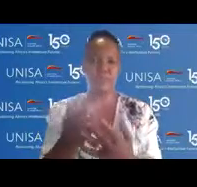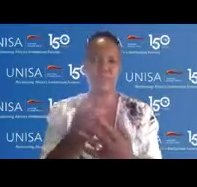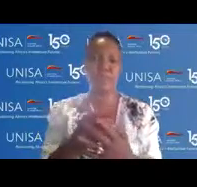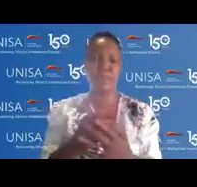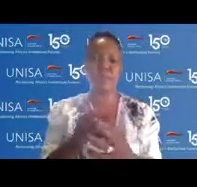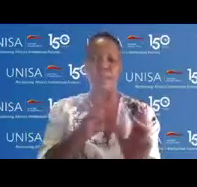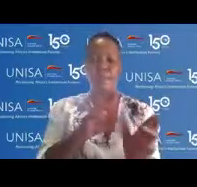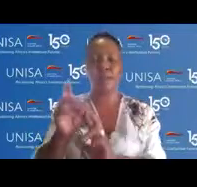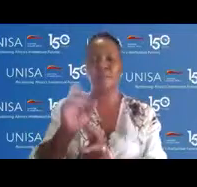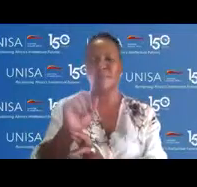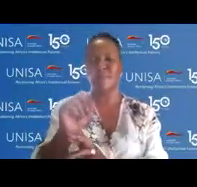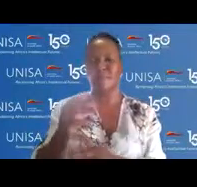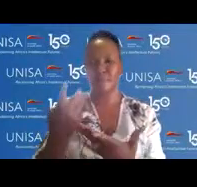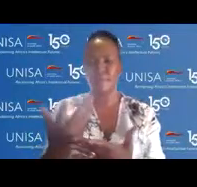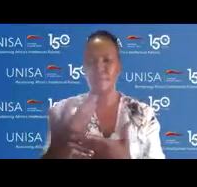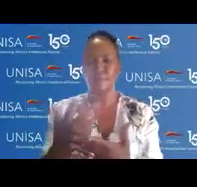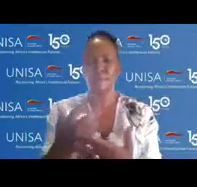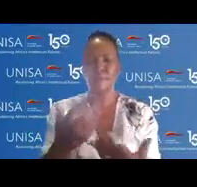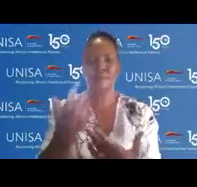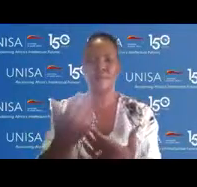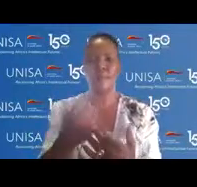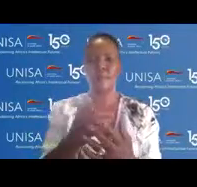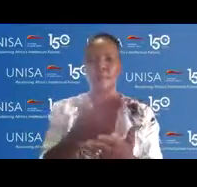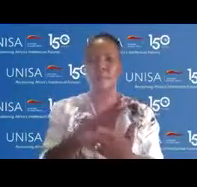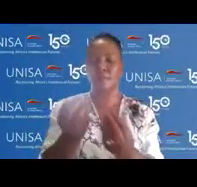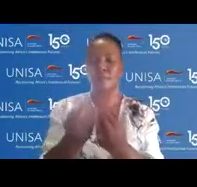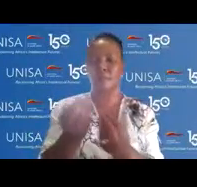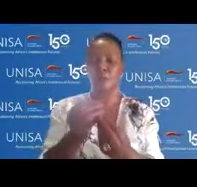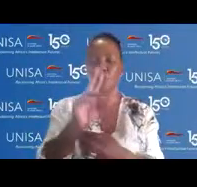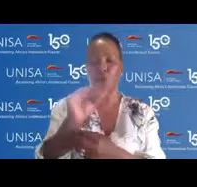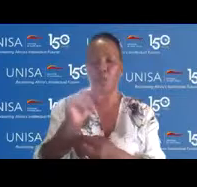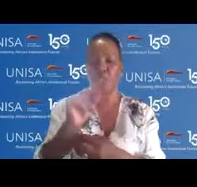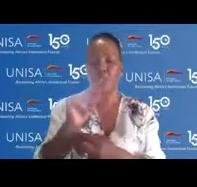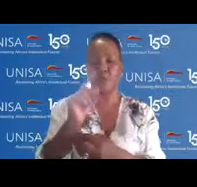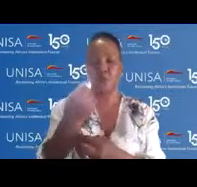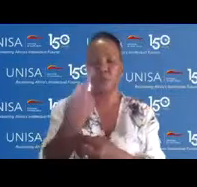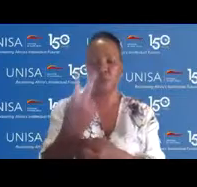we do talk of aspects in Unit 2. Thank you, David.